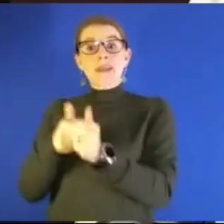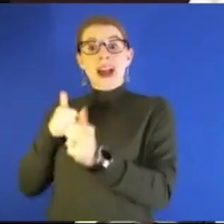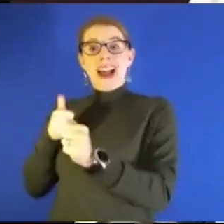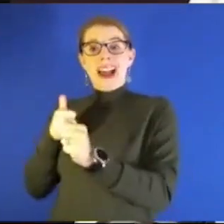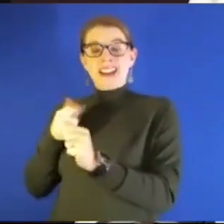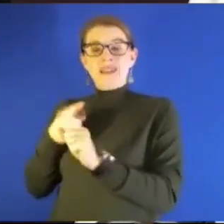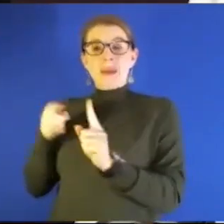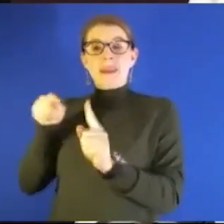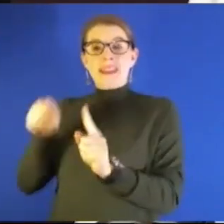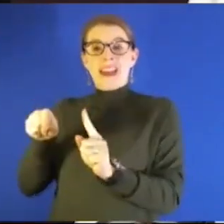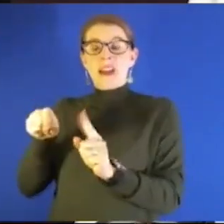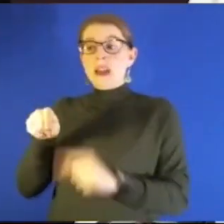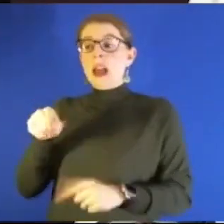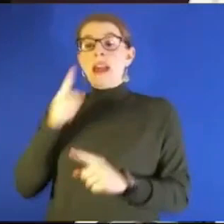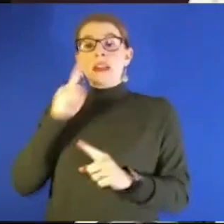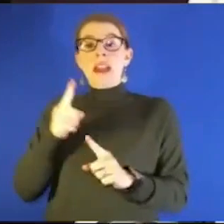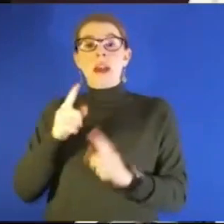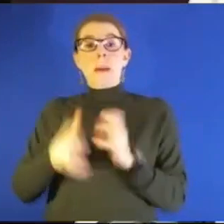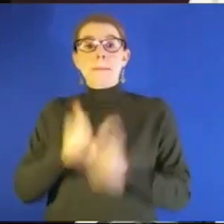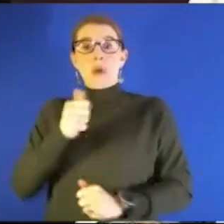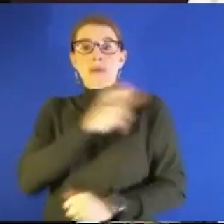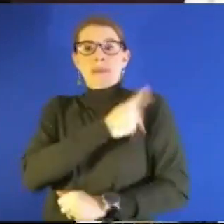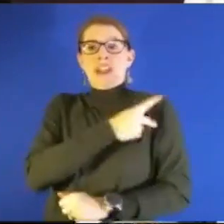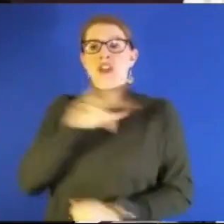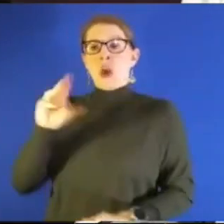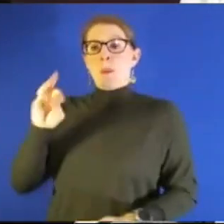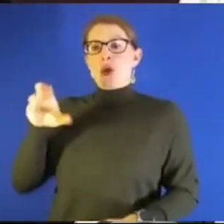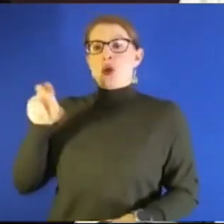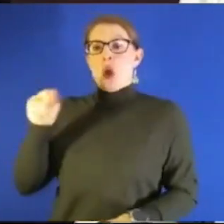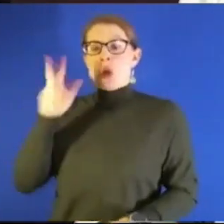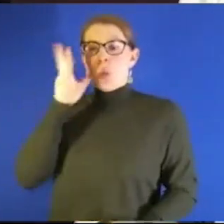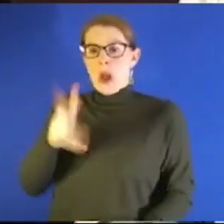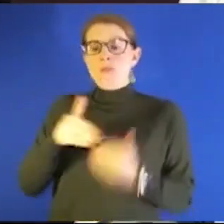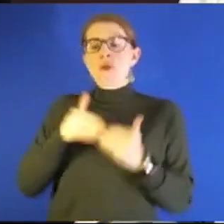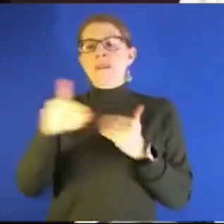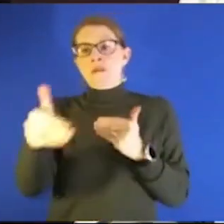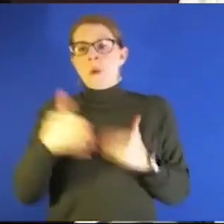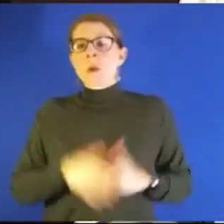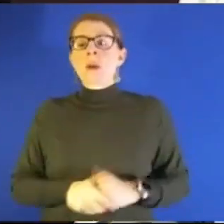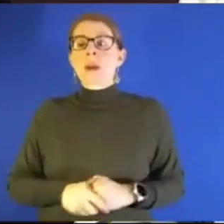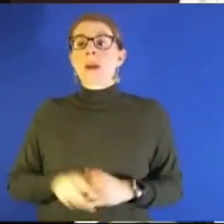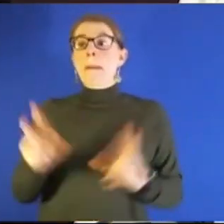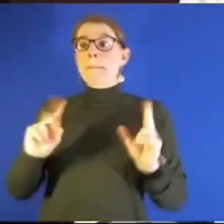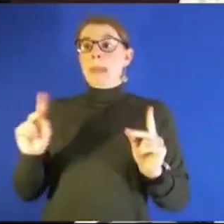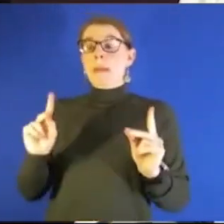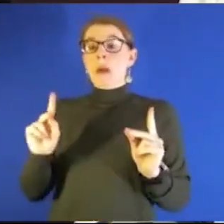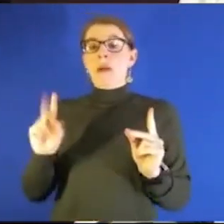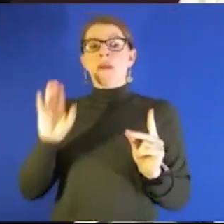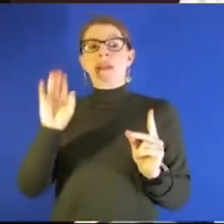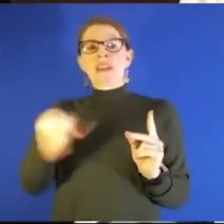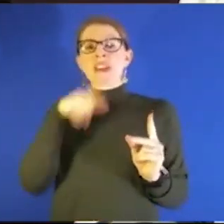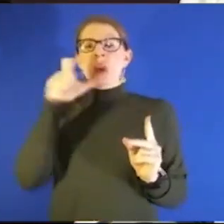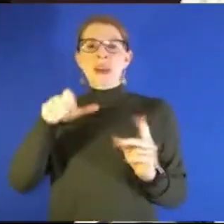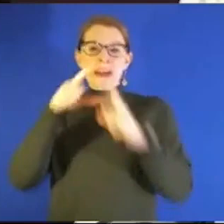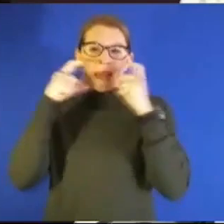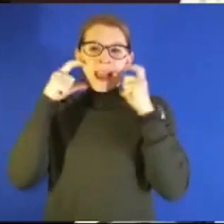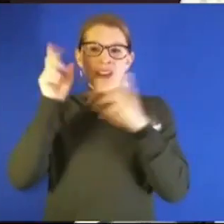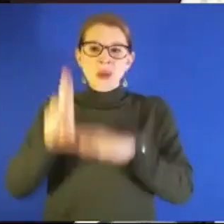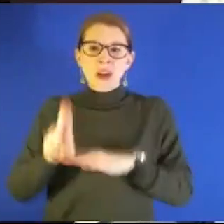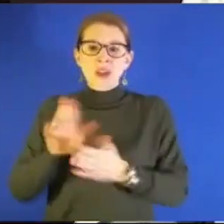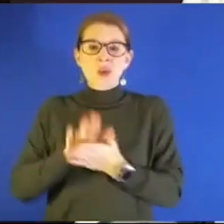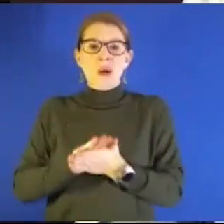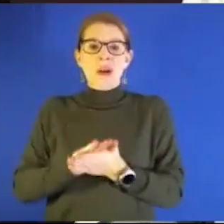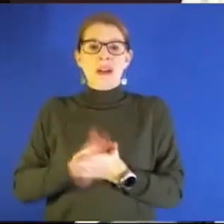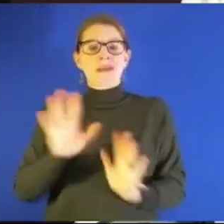mostly Omicron. I think people going forward, I think that the folks who are saying we don't need a mask in school, I think that is a prohibitively